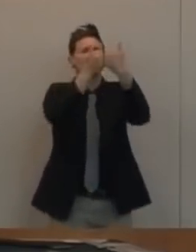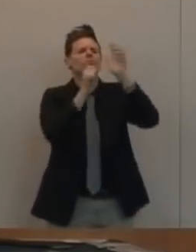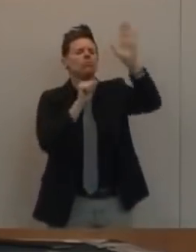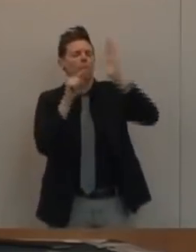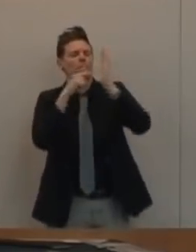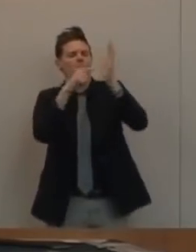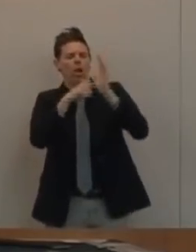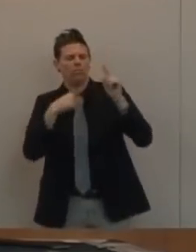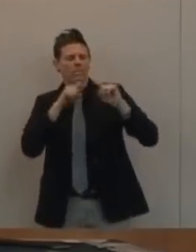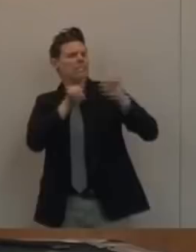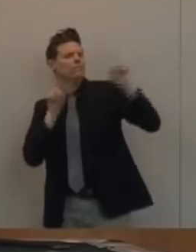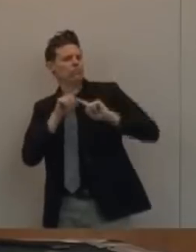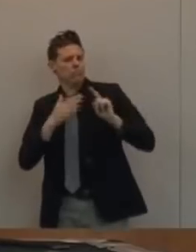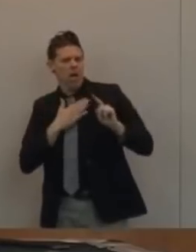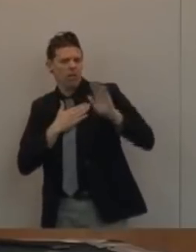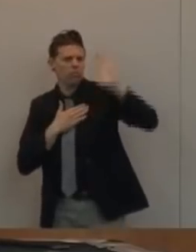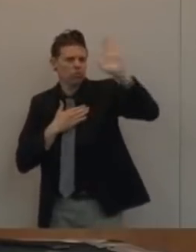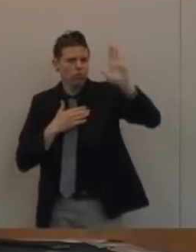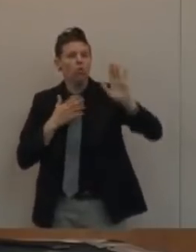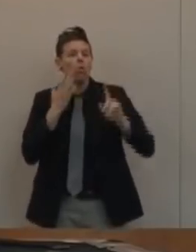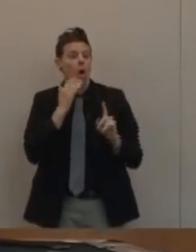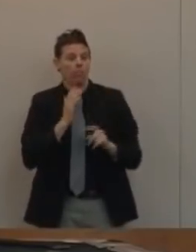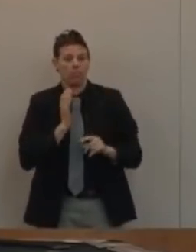want to add to my answer.